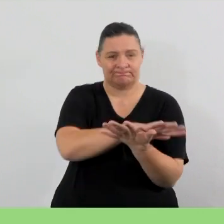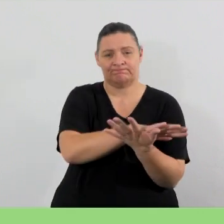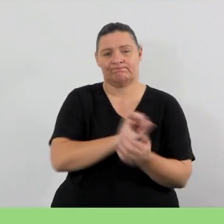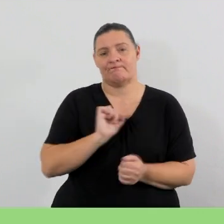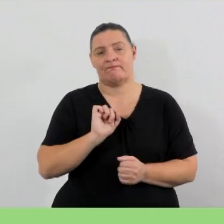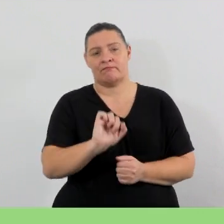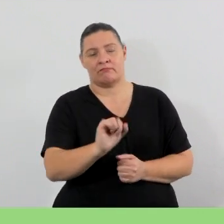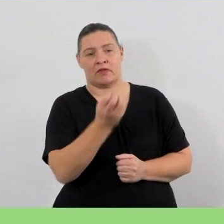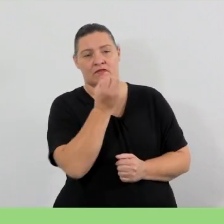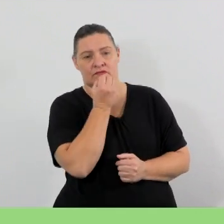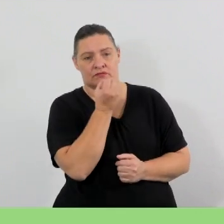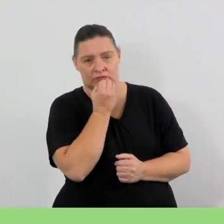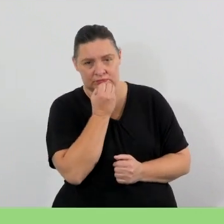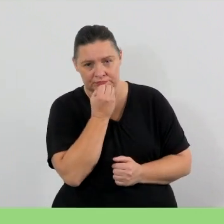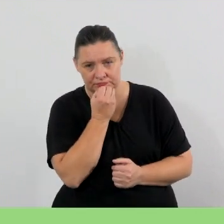destroy